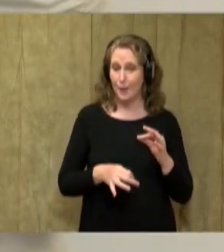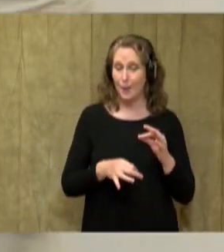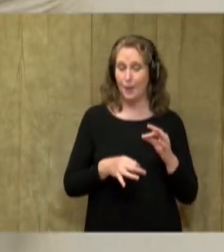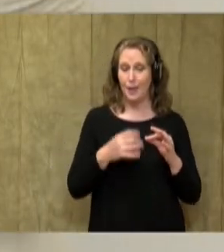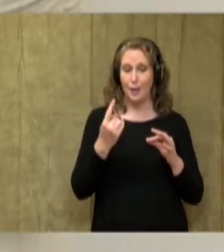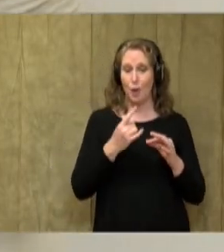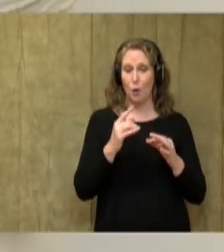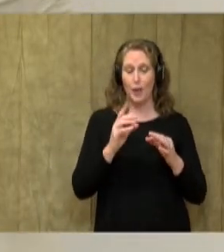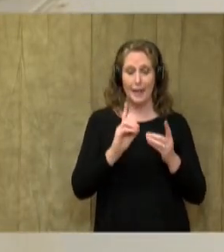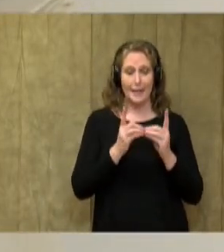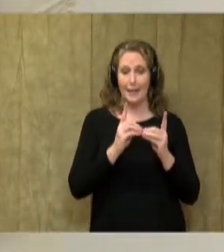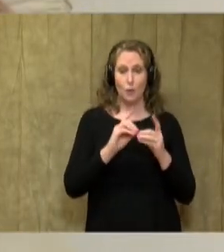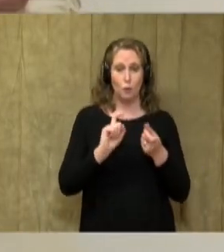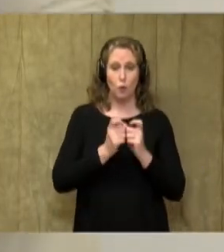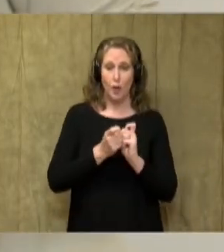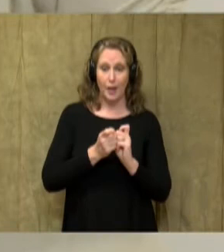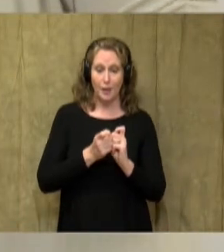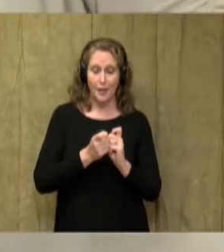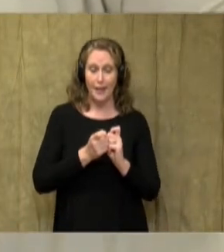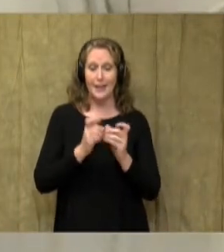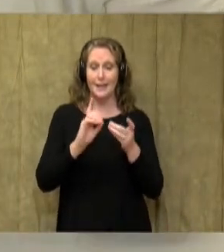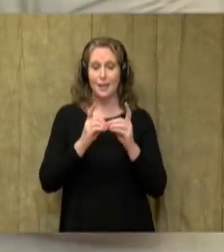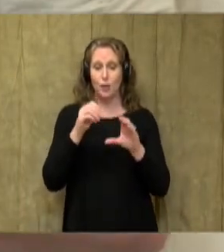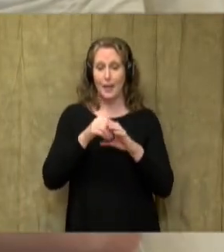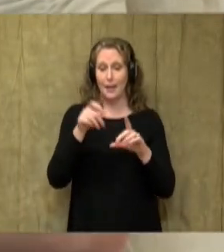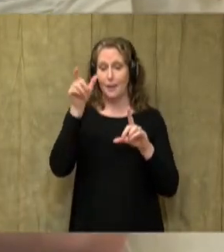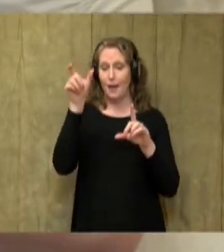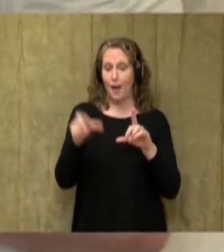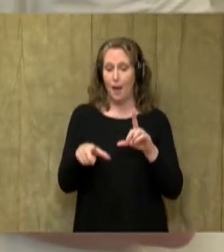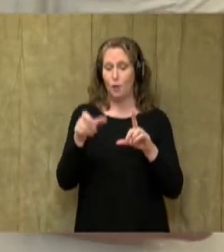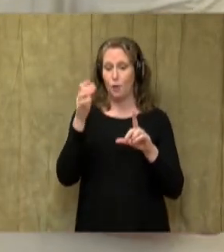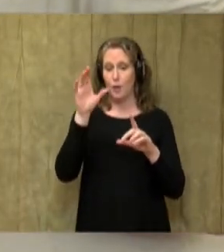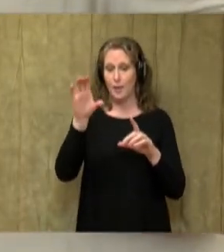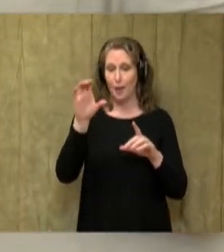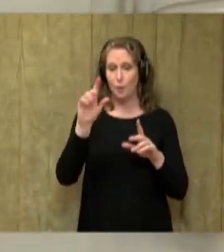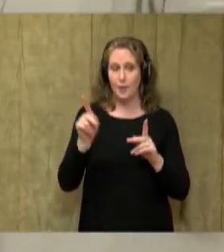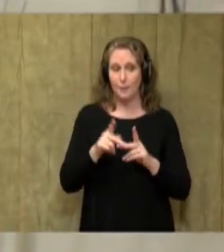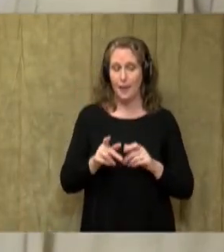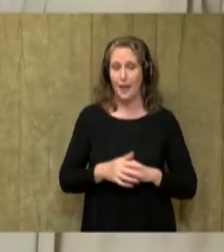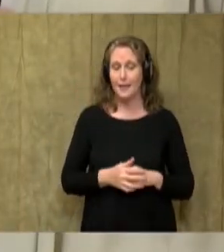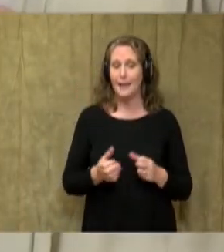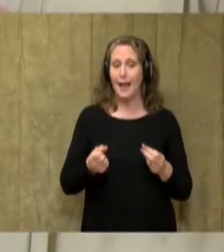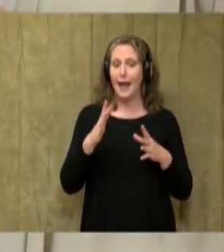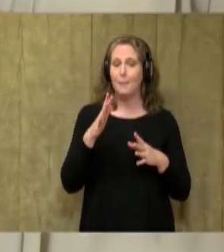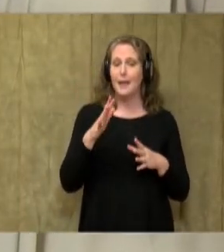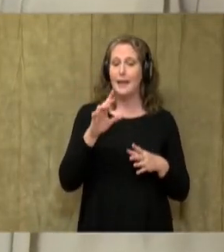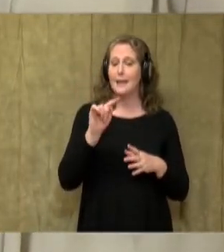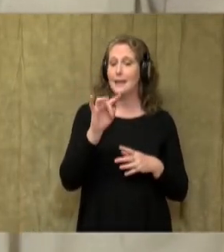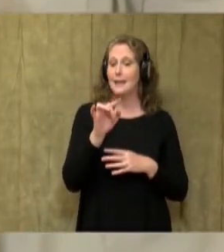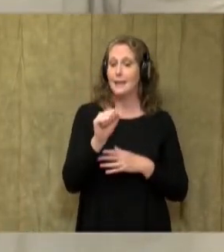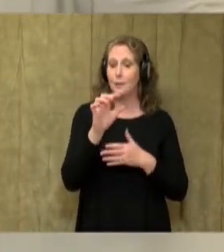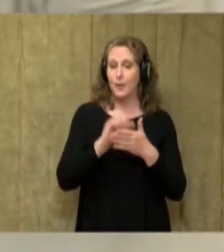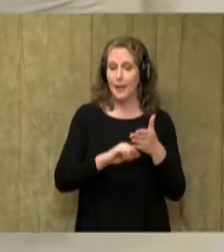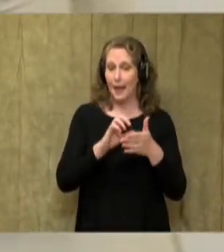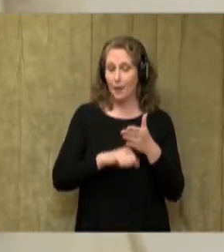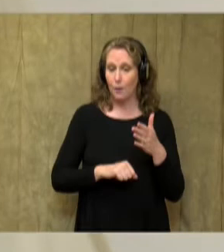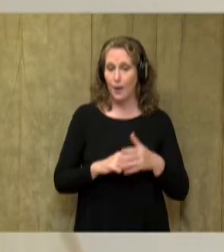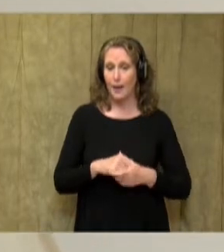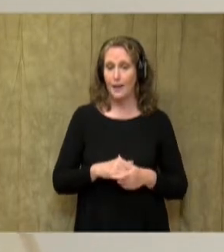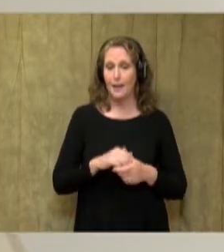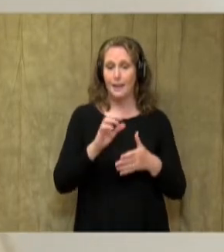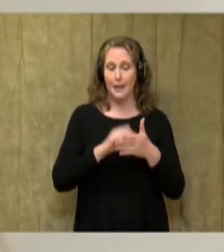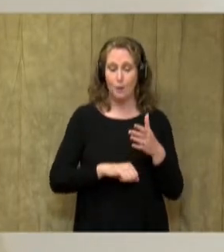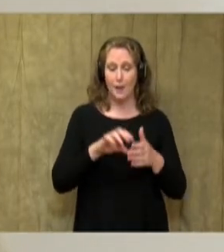only digit that we're changing is the digit in the hundreds place. All right, how many tens do we need to take away? That's right, we have to